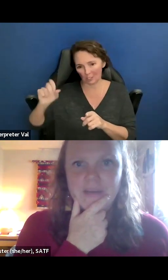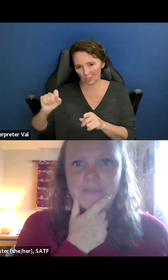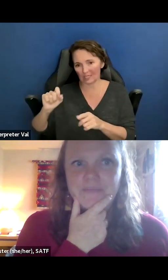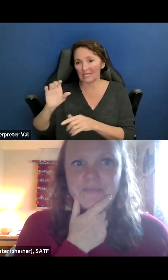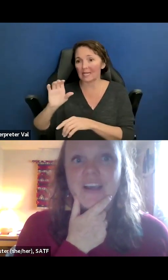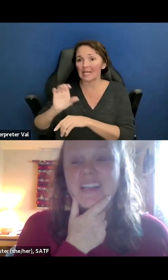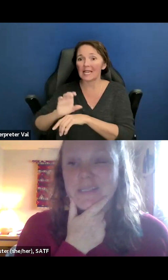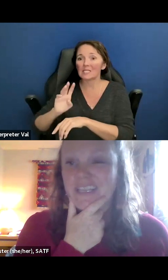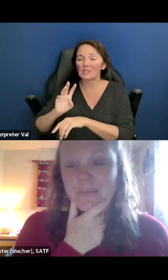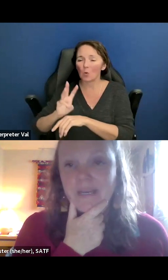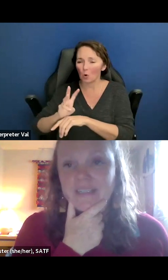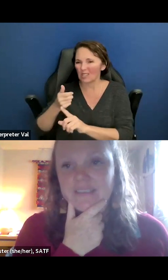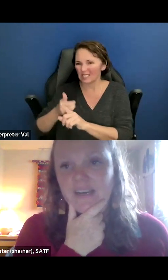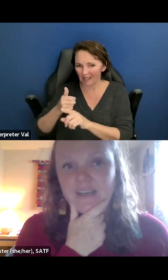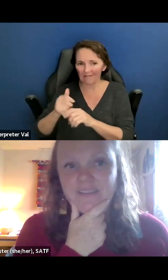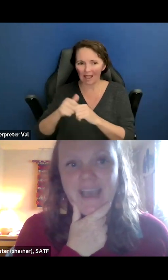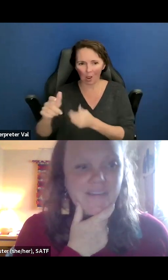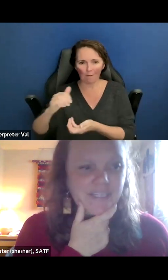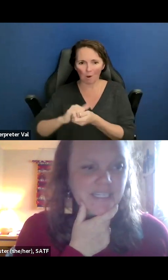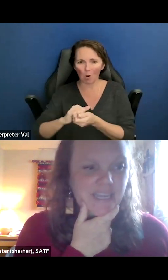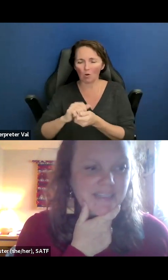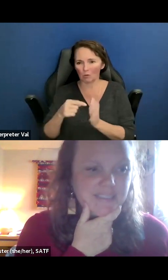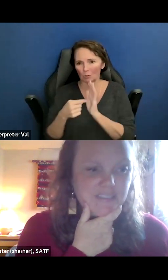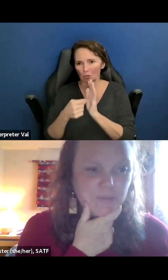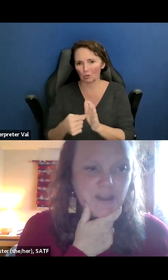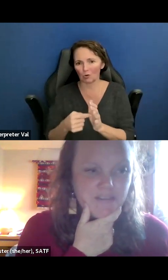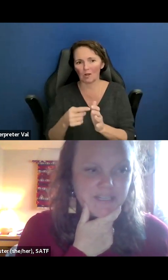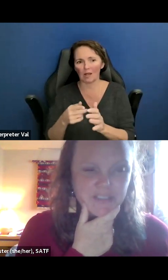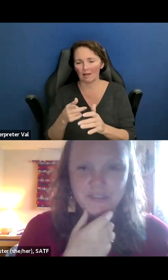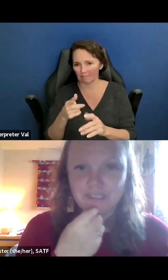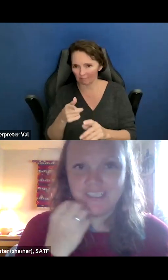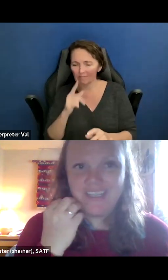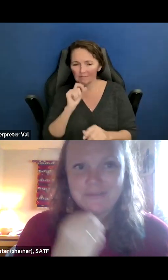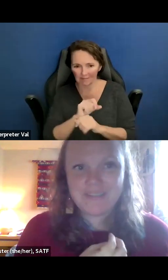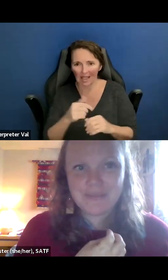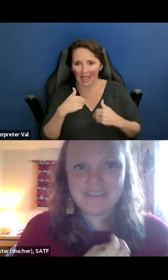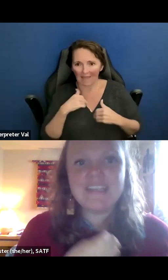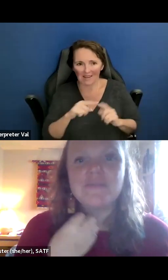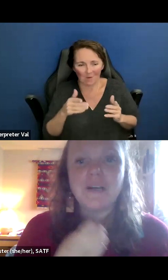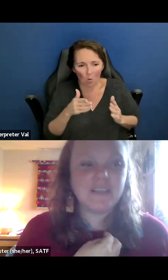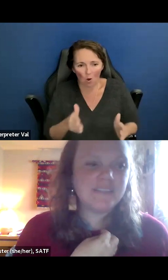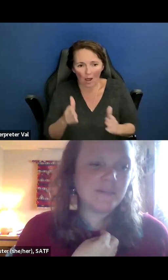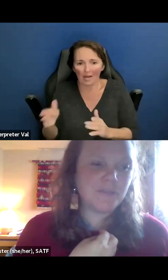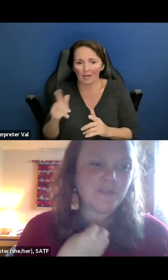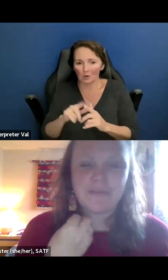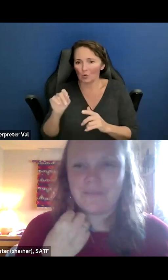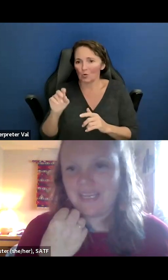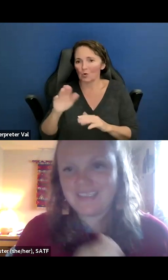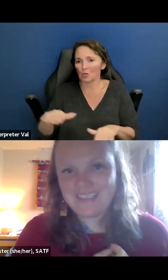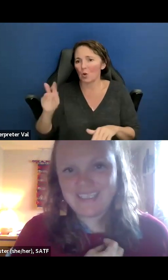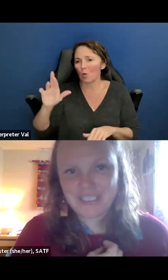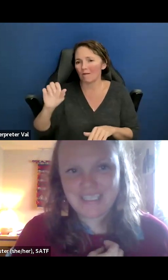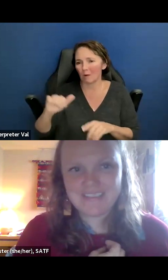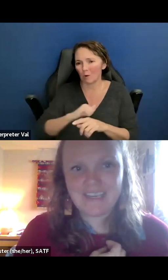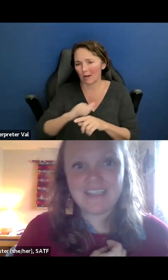survivor talking about the impact of having access to a confidential resource, as well as someone from